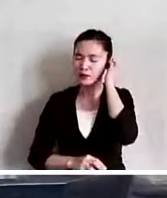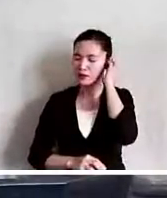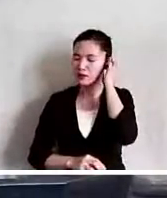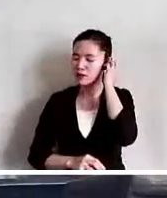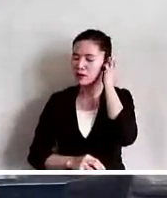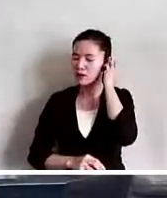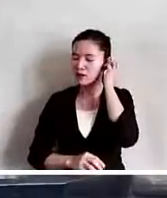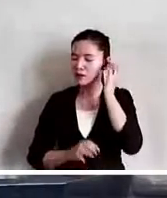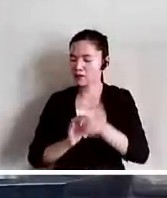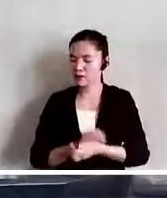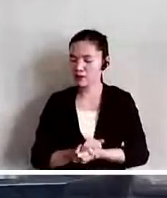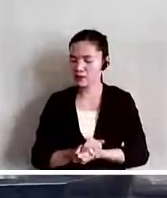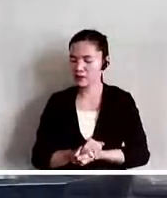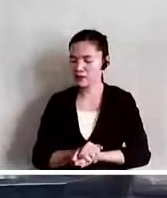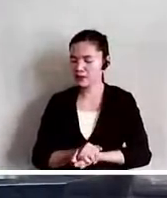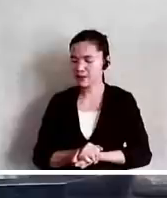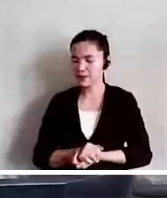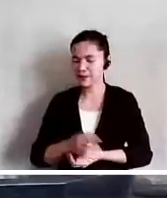For the